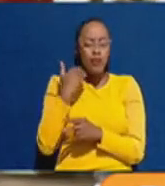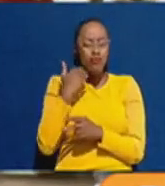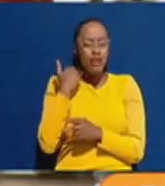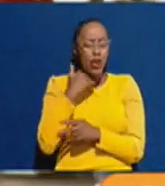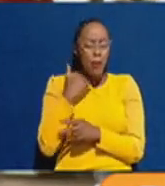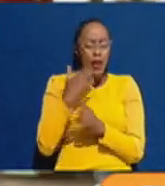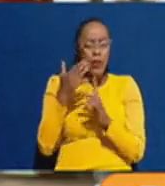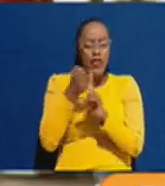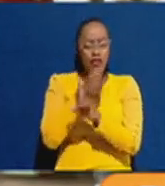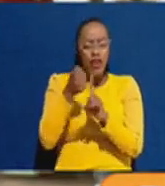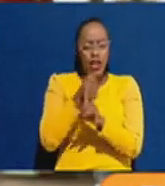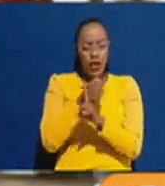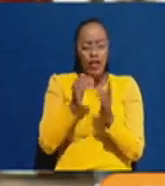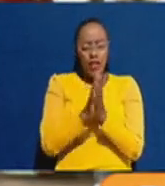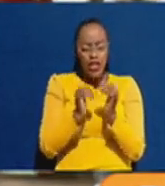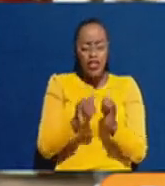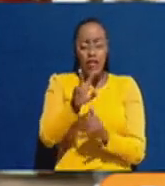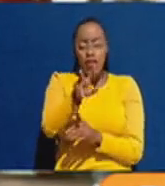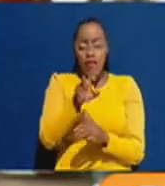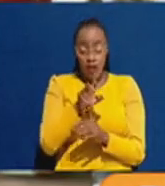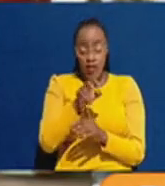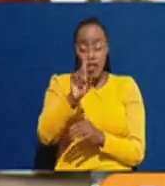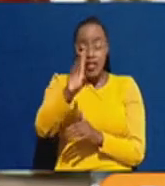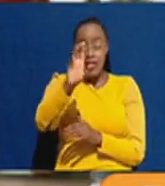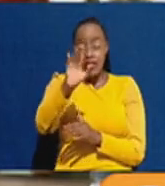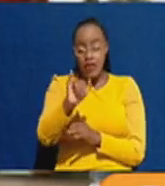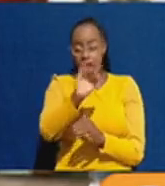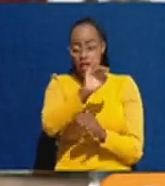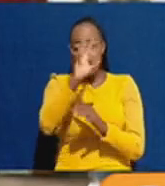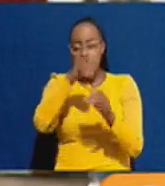rape, the DCI continues to call on investors to